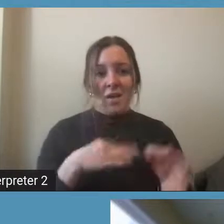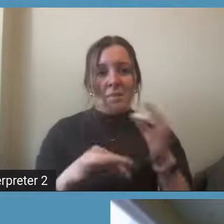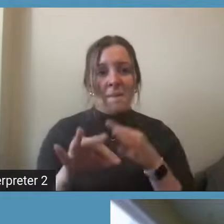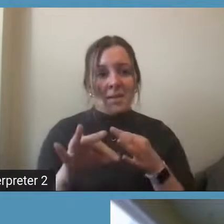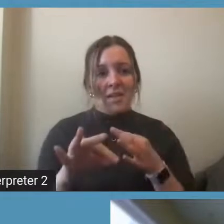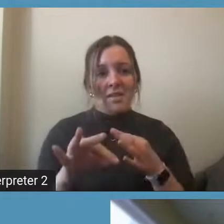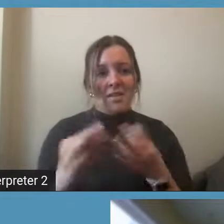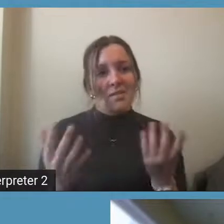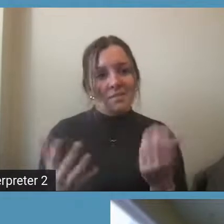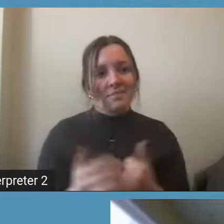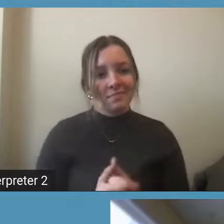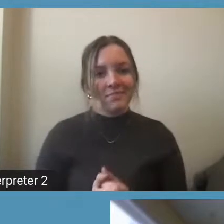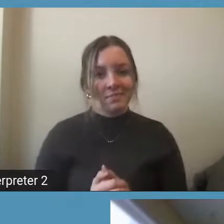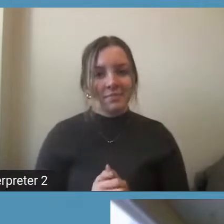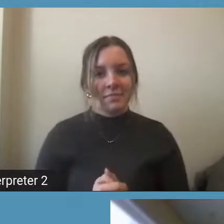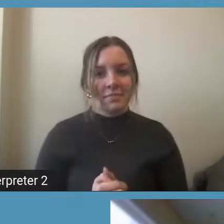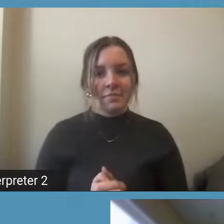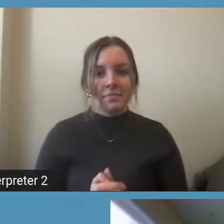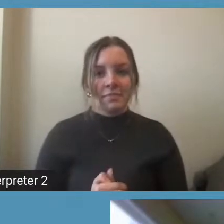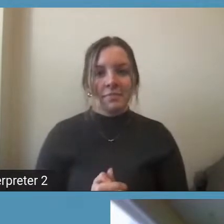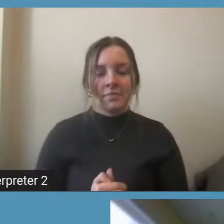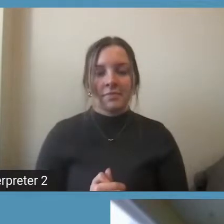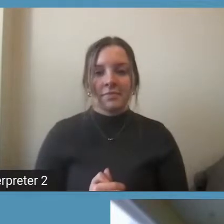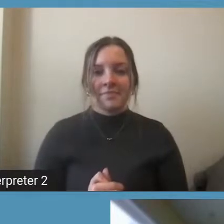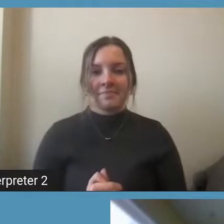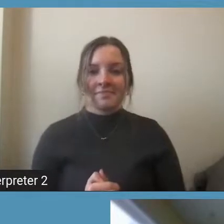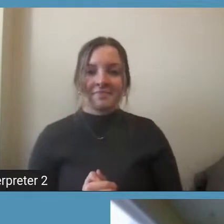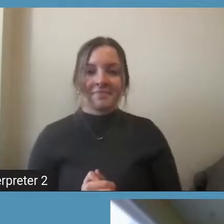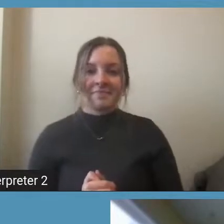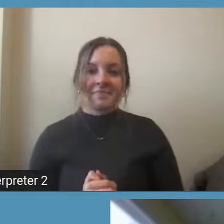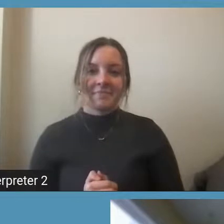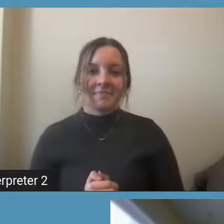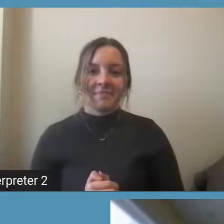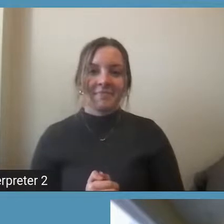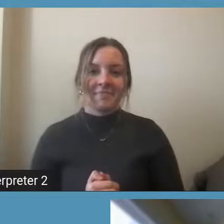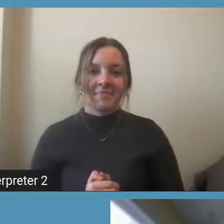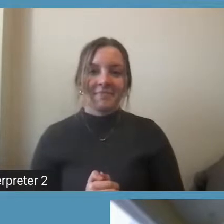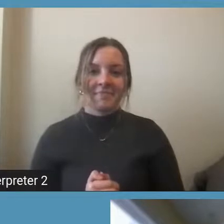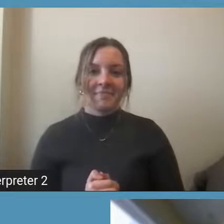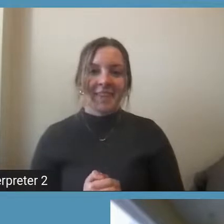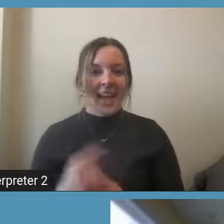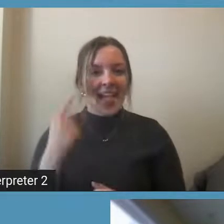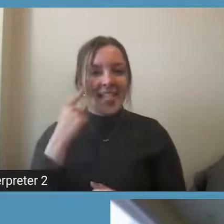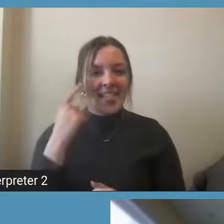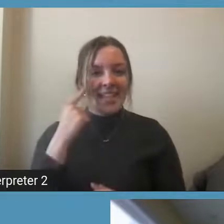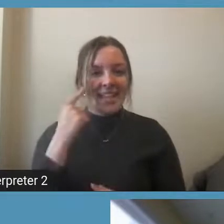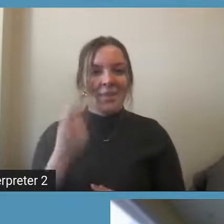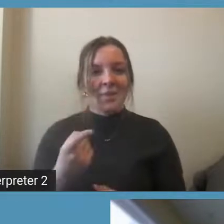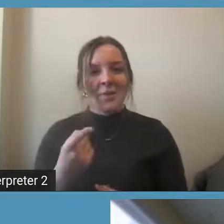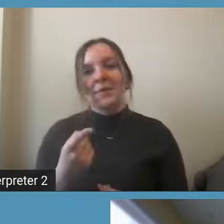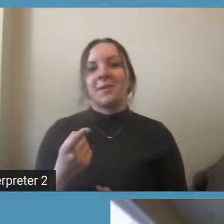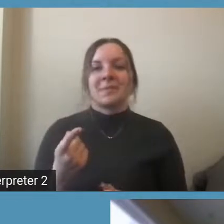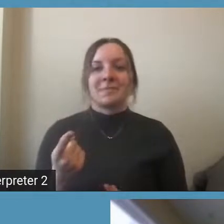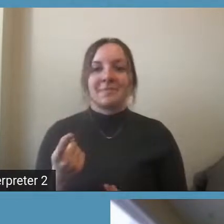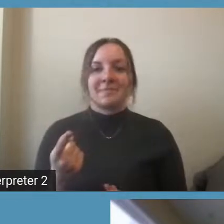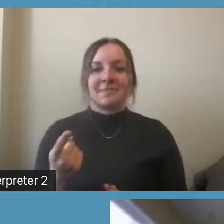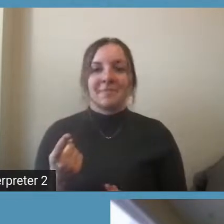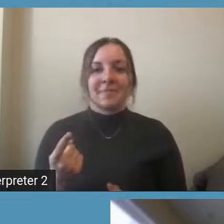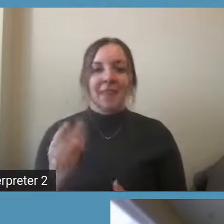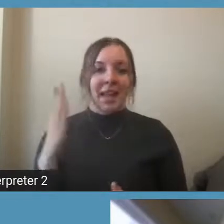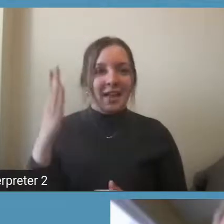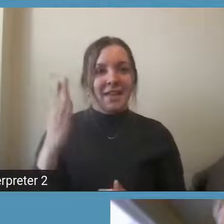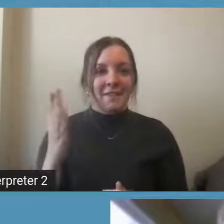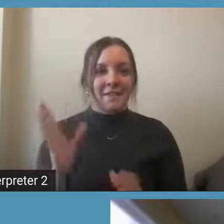to you, I think you've just signed up for at least one conference session somewhere along the line here in the next couple of years. As